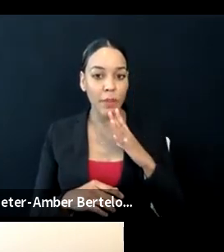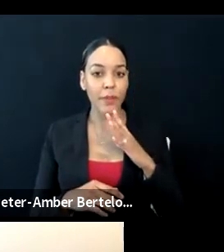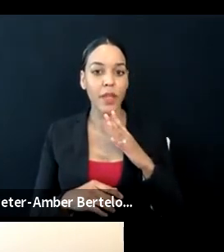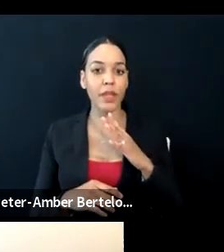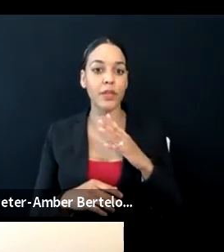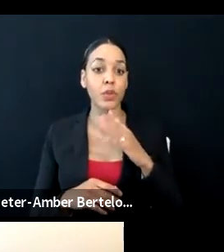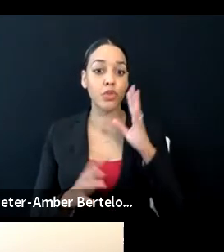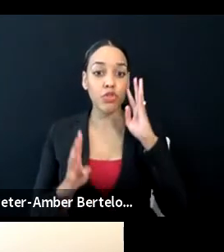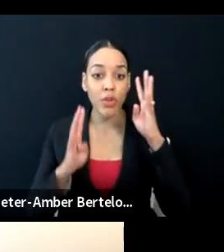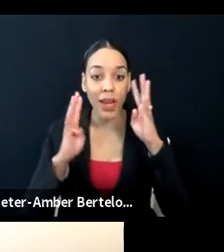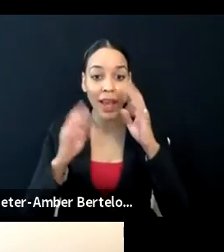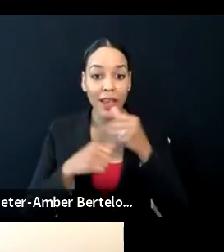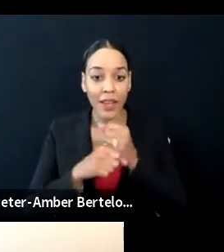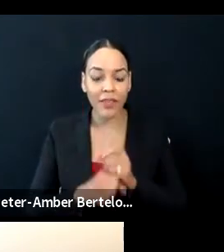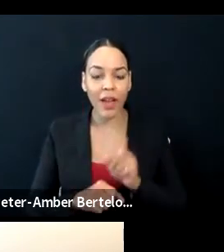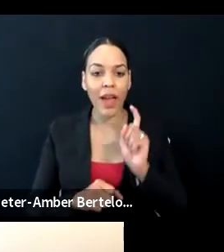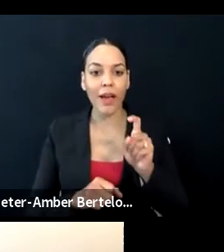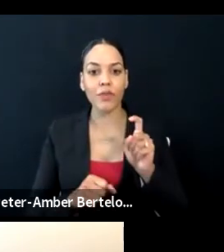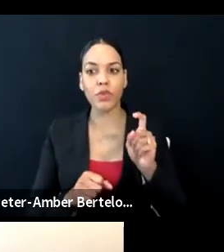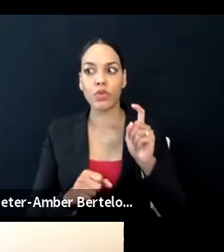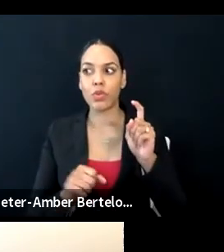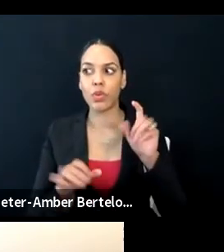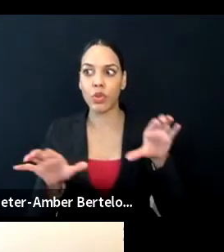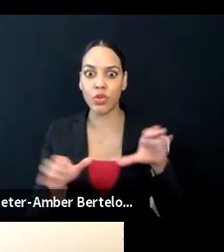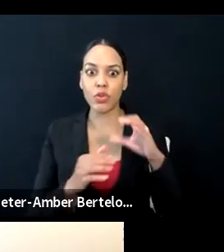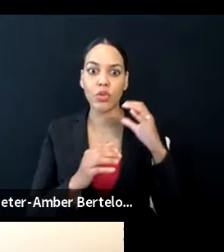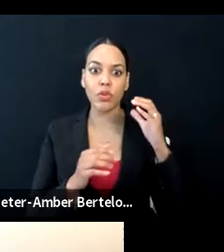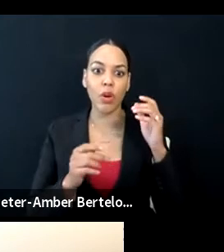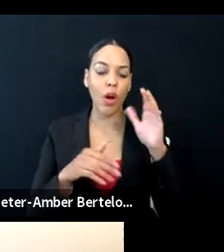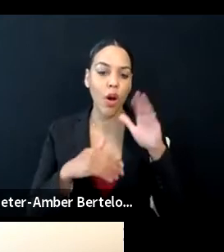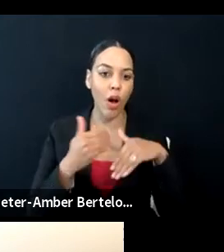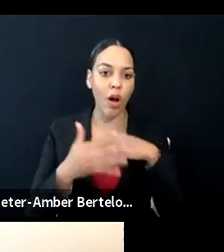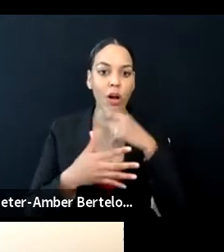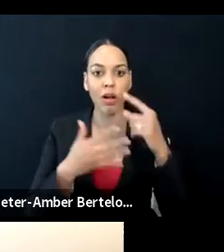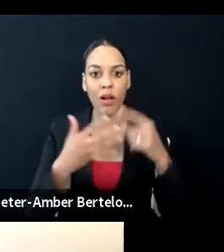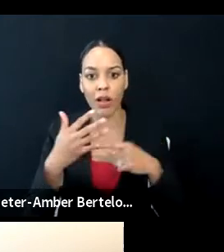creative, who has to do all of the things and be all of the things for